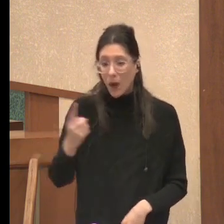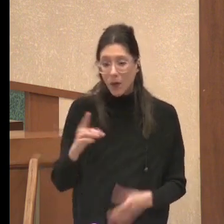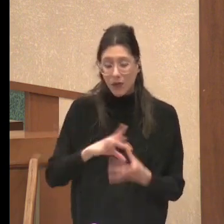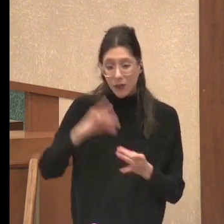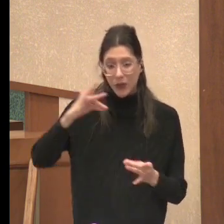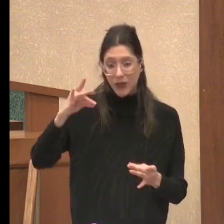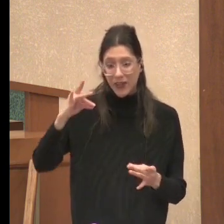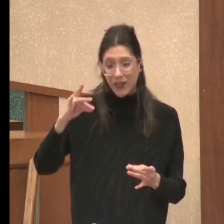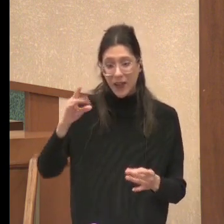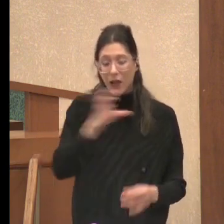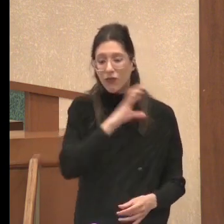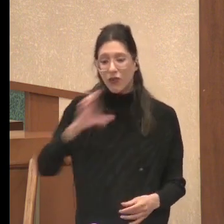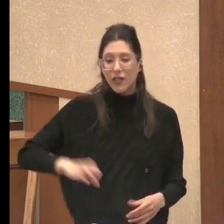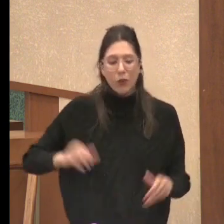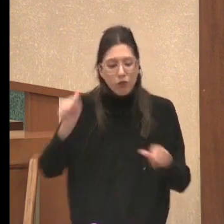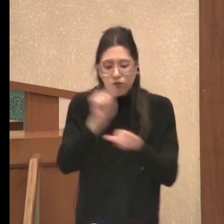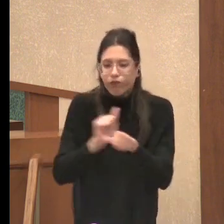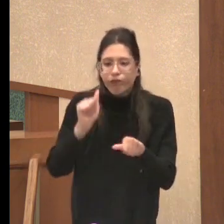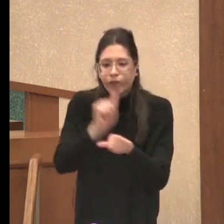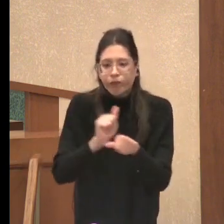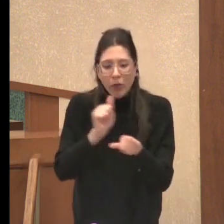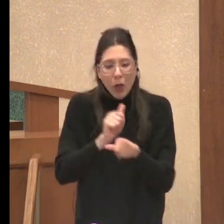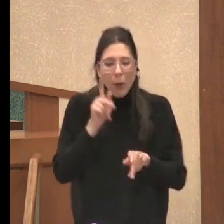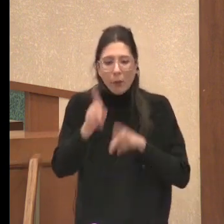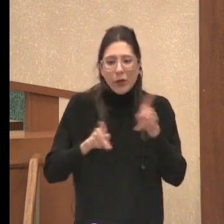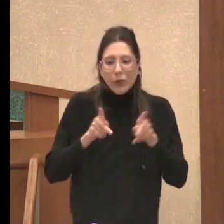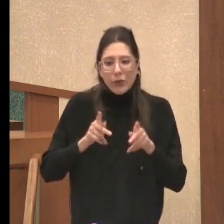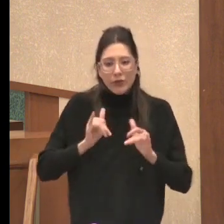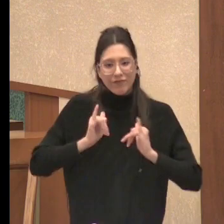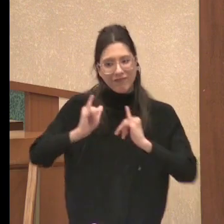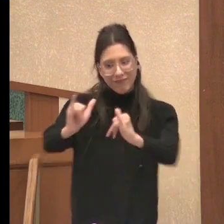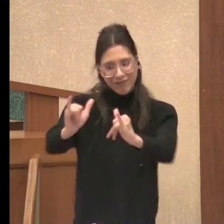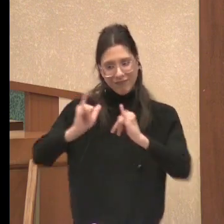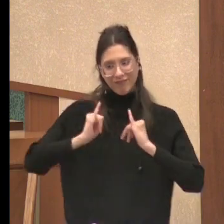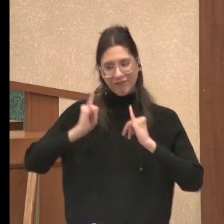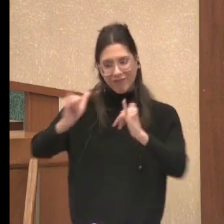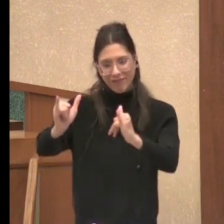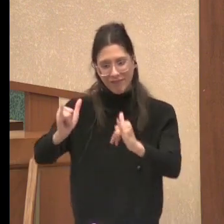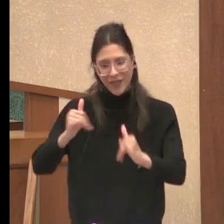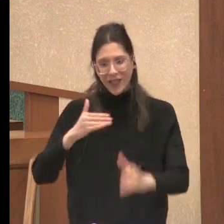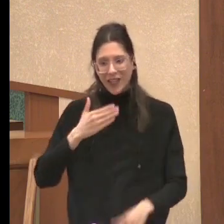is at work in people like you and me. Thanks be to God.